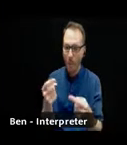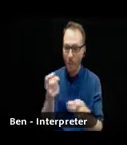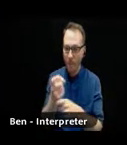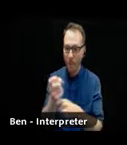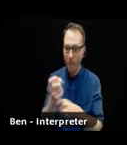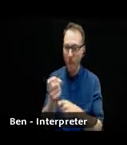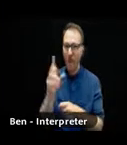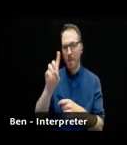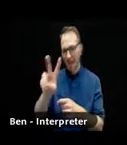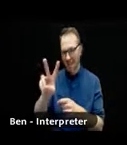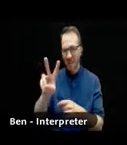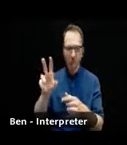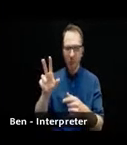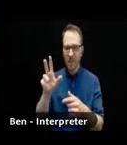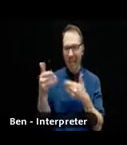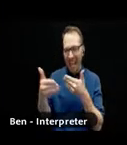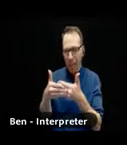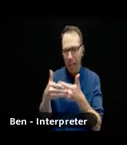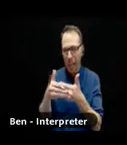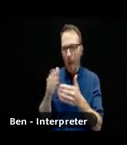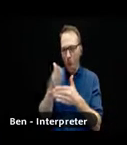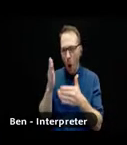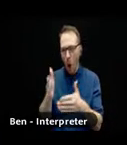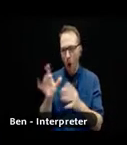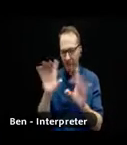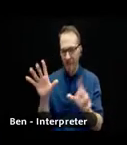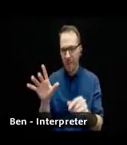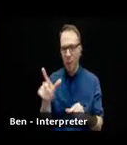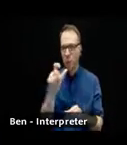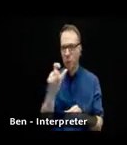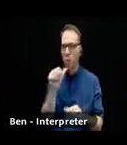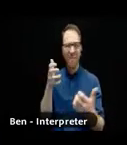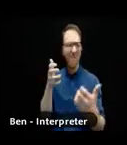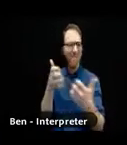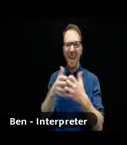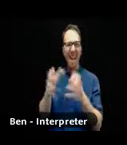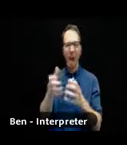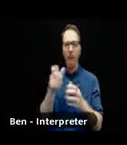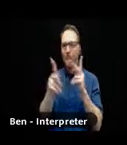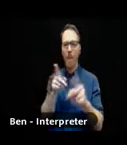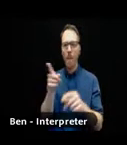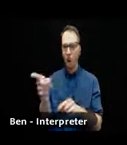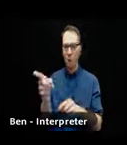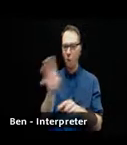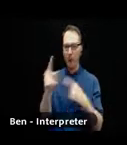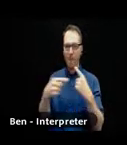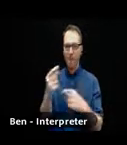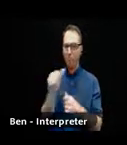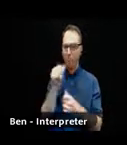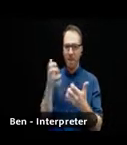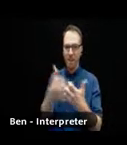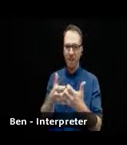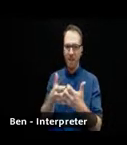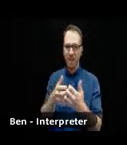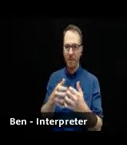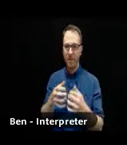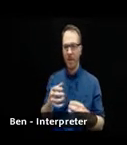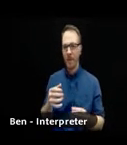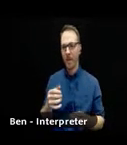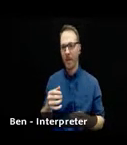domestic violence, intimate partner violence, who don't fit the category of people that you are talking about, right? And so